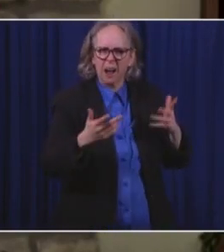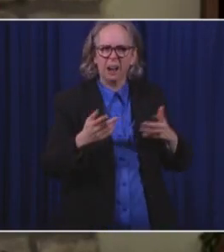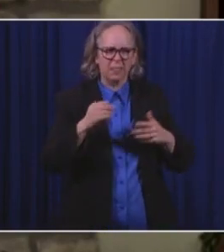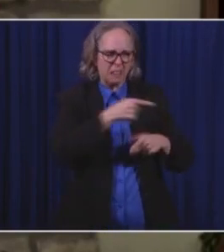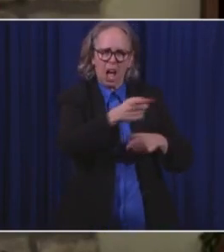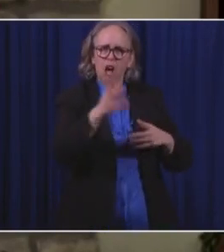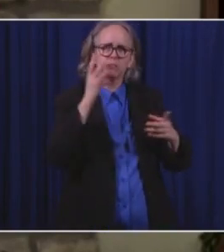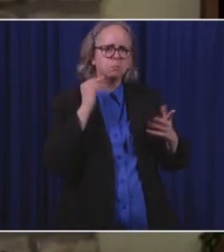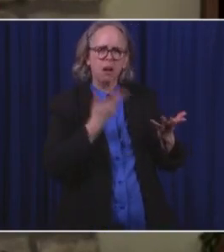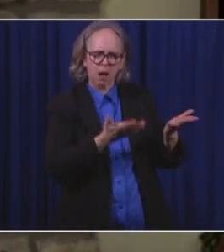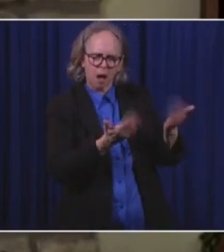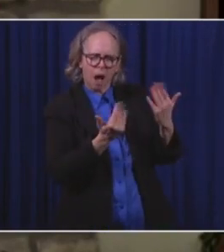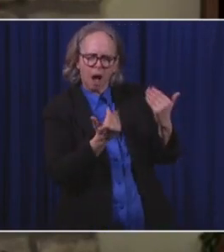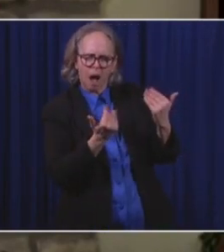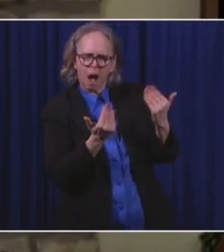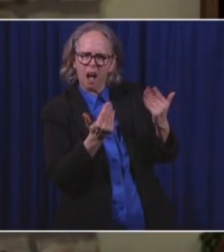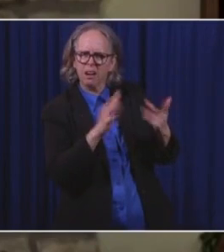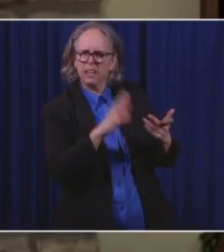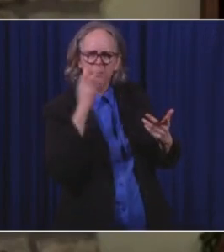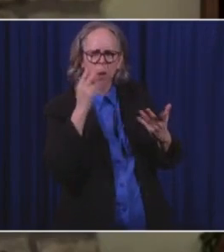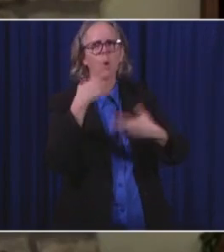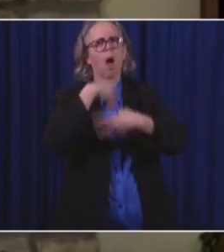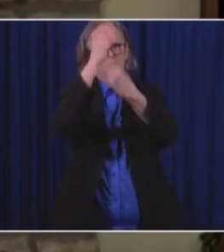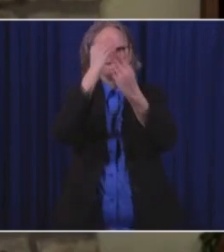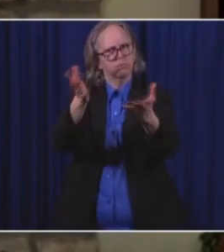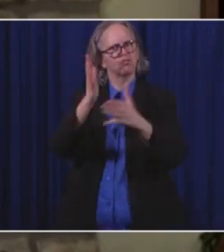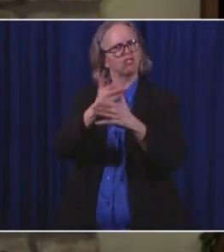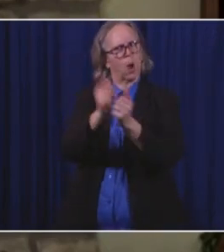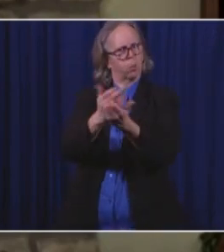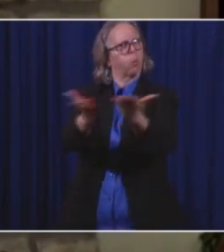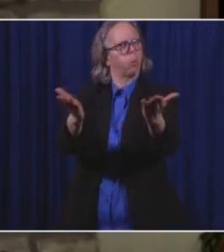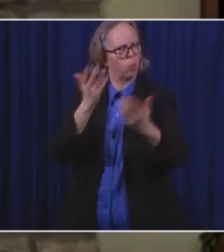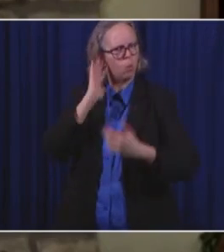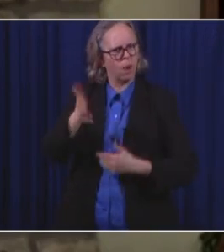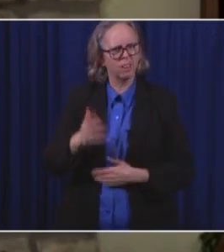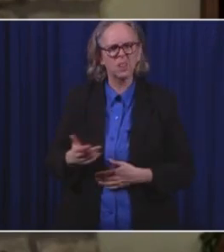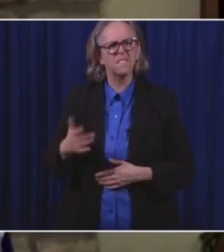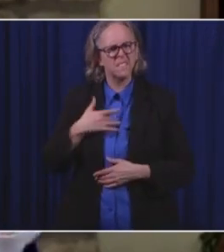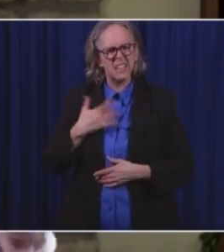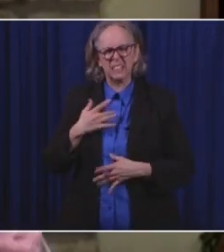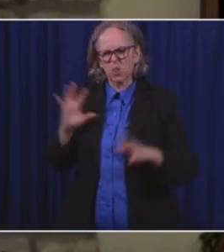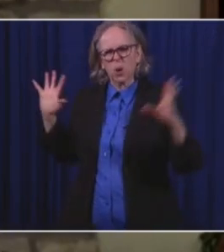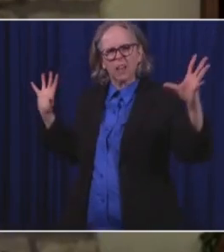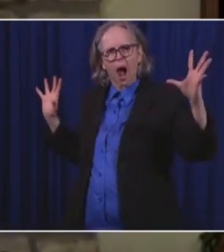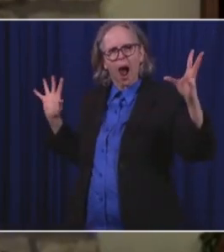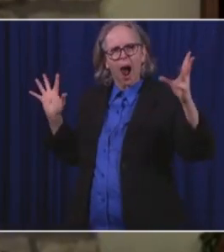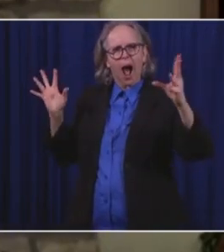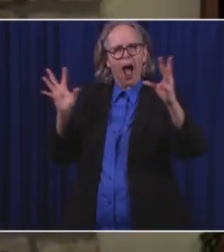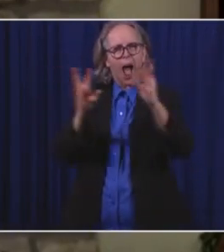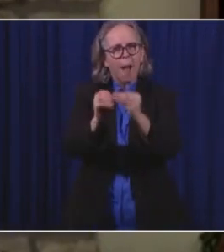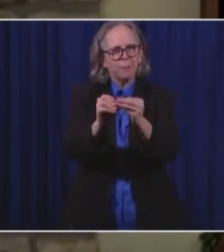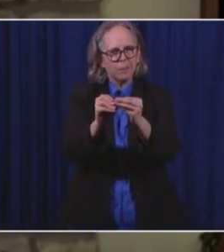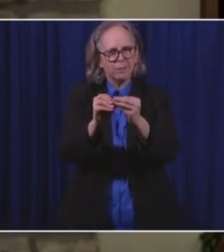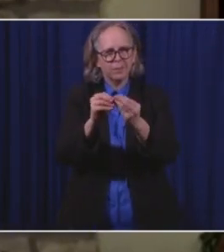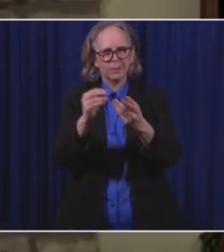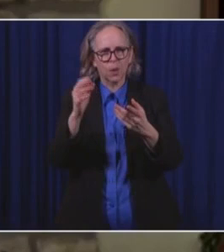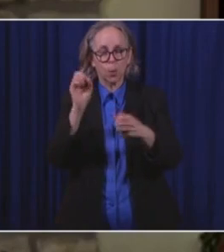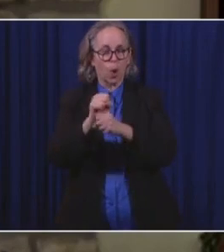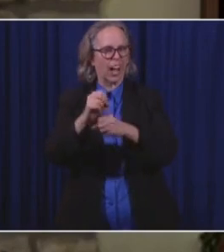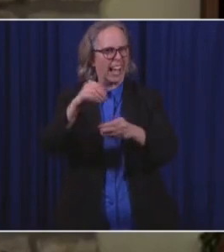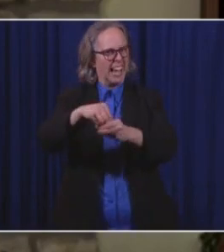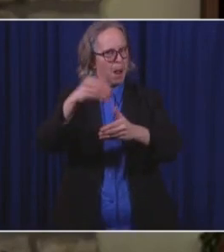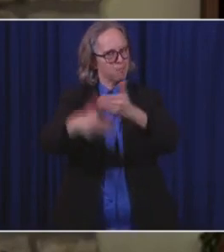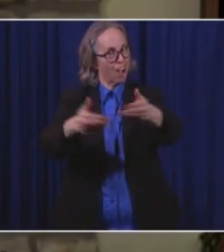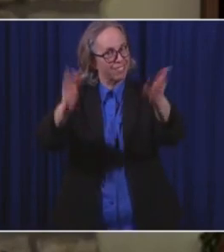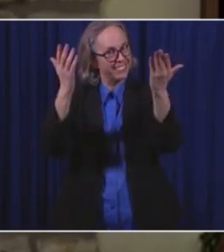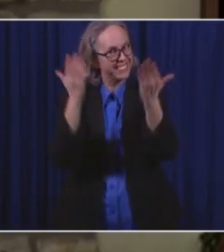this trial, and this is the way it is normally done. So I think it's a work in progress, and I think people will make